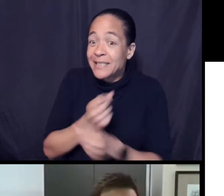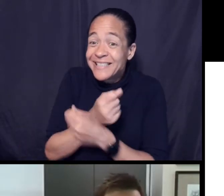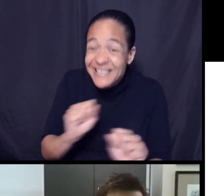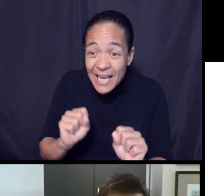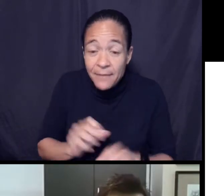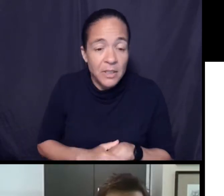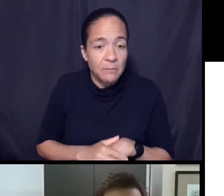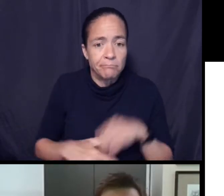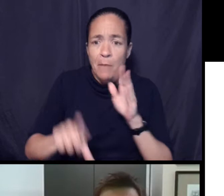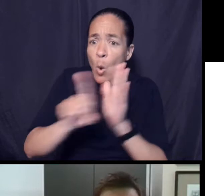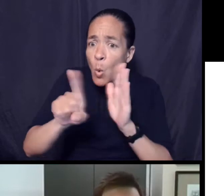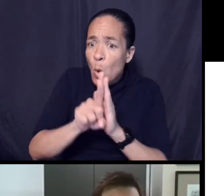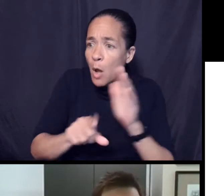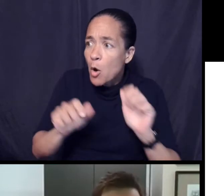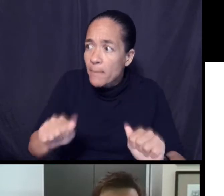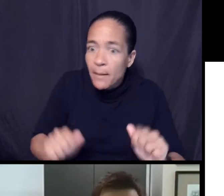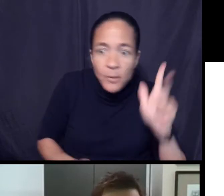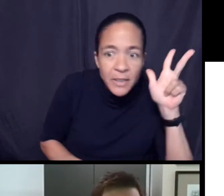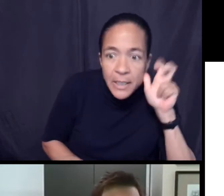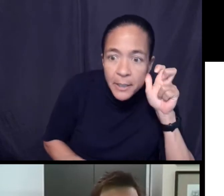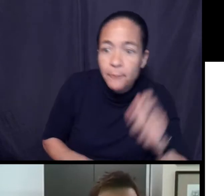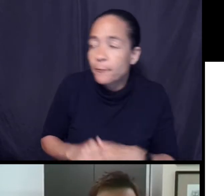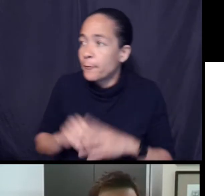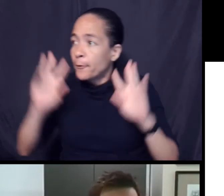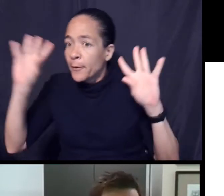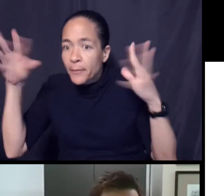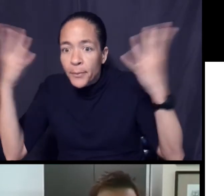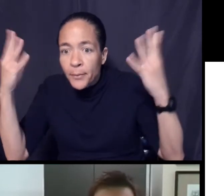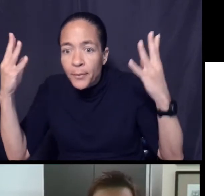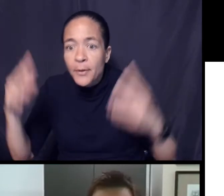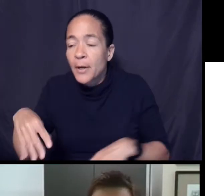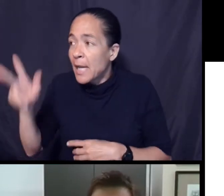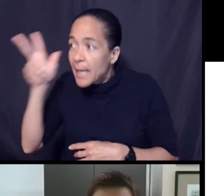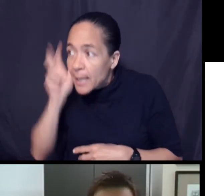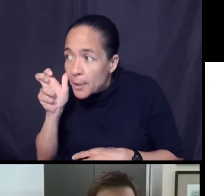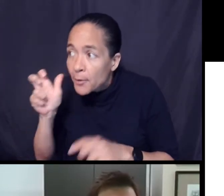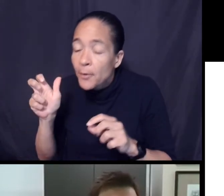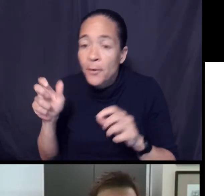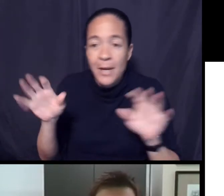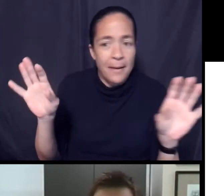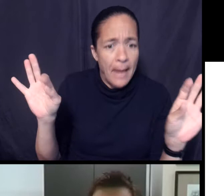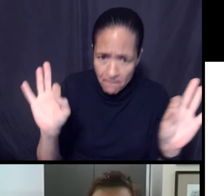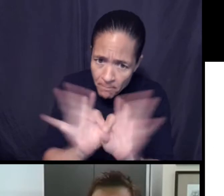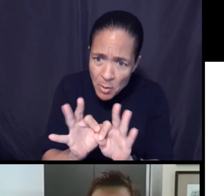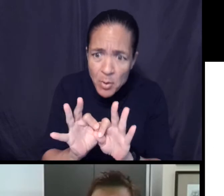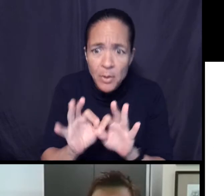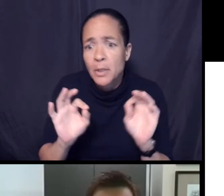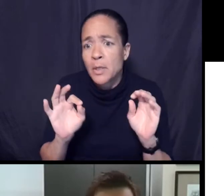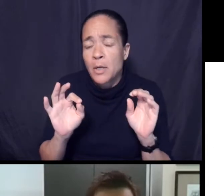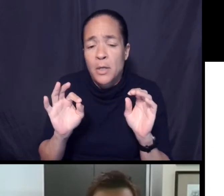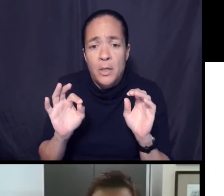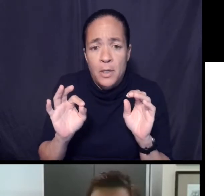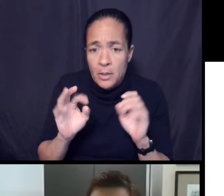bells, hearing fire engines, public safety vehicles. Very important in